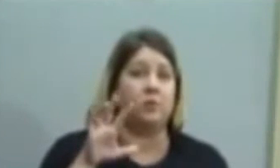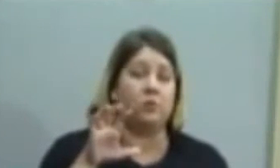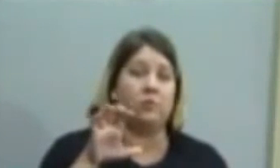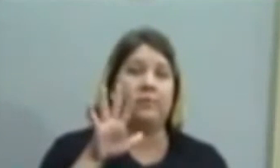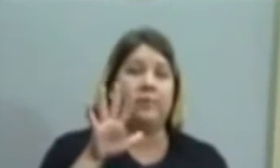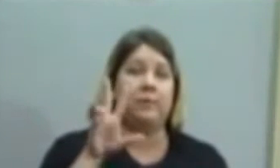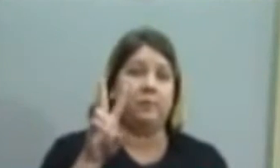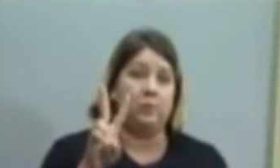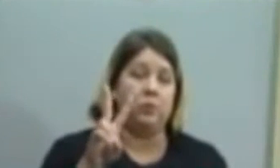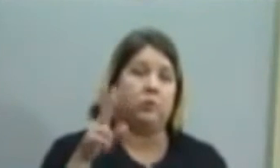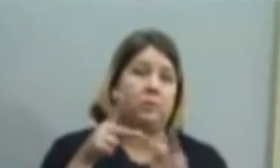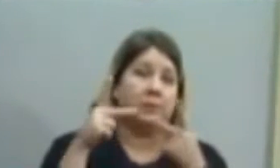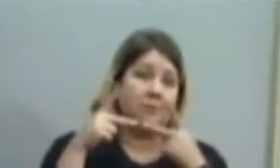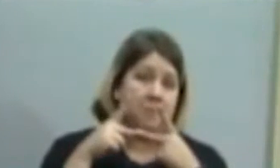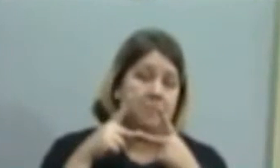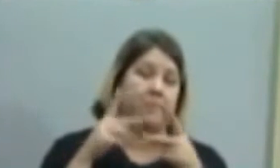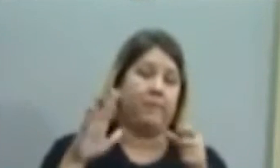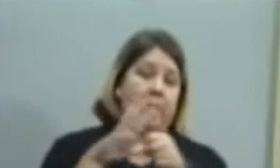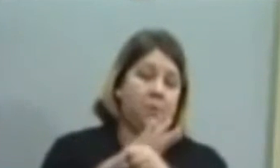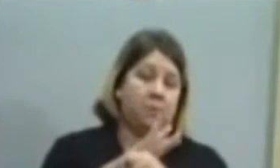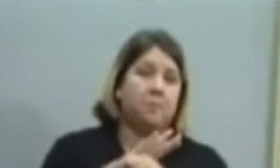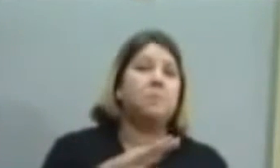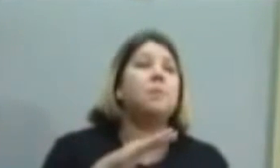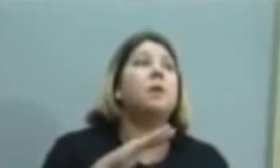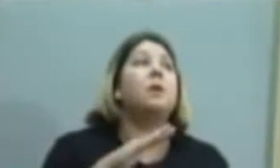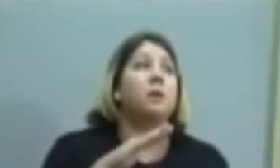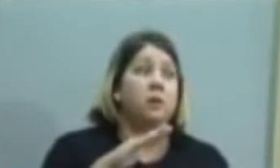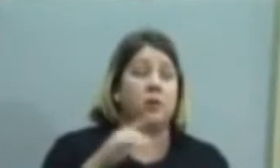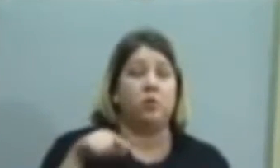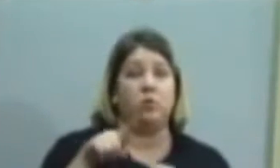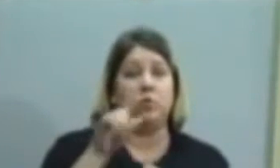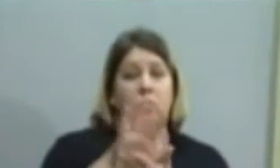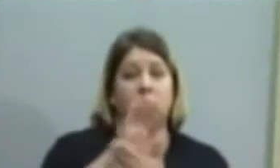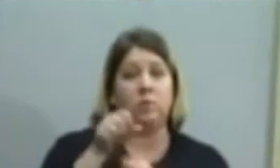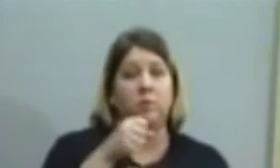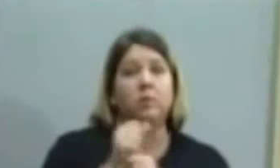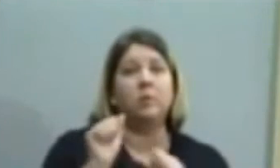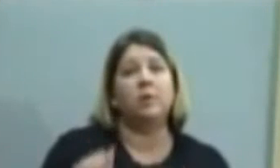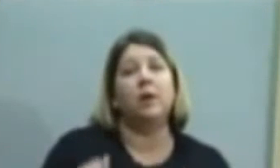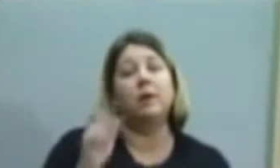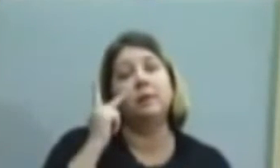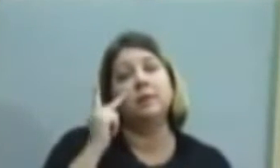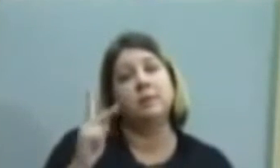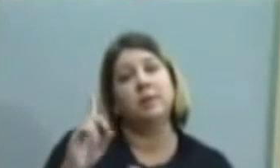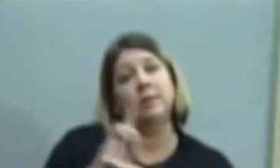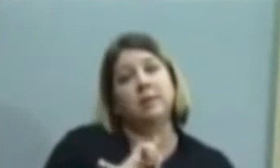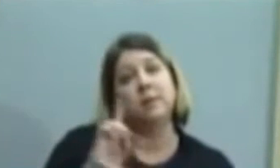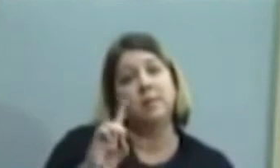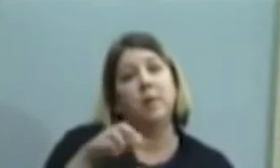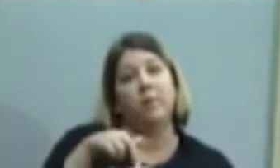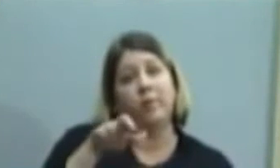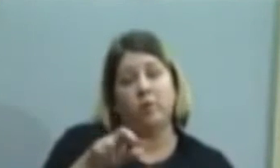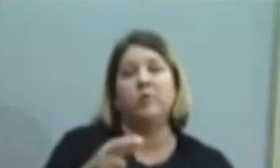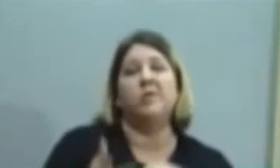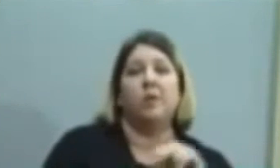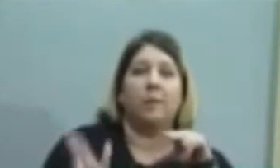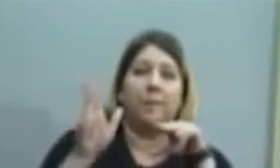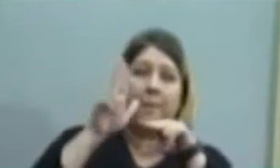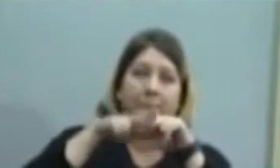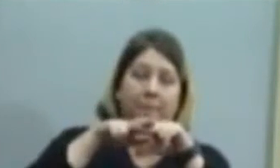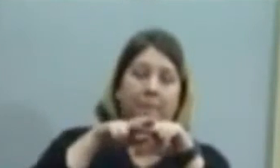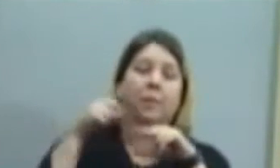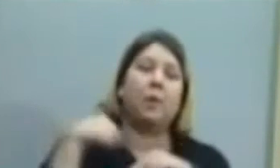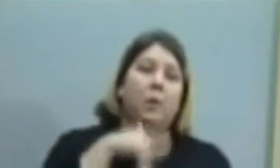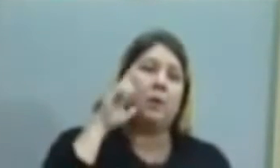6,652 positions. And through the school year, you can see discipline referrals are up. And